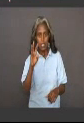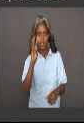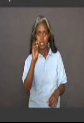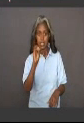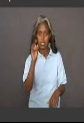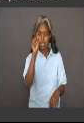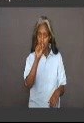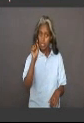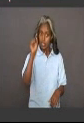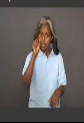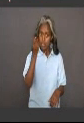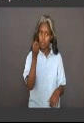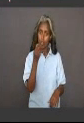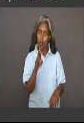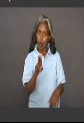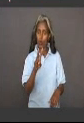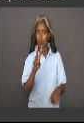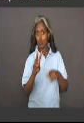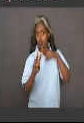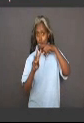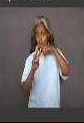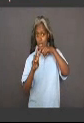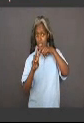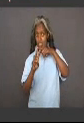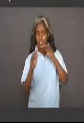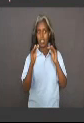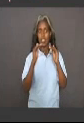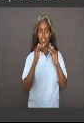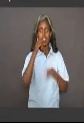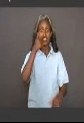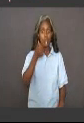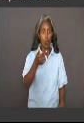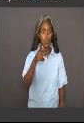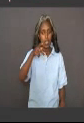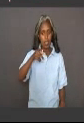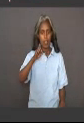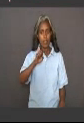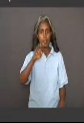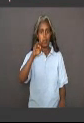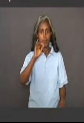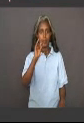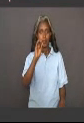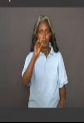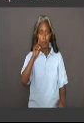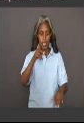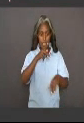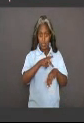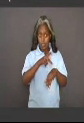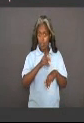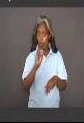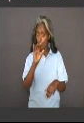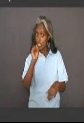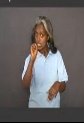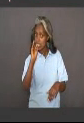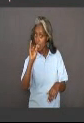360 degrees, or 2 pi, is called the period of the sine function.